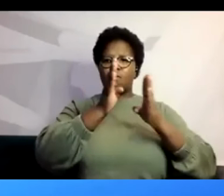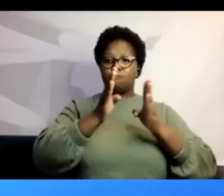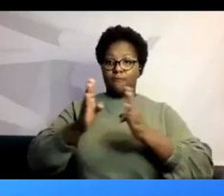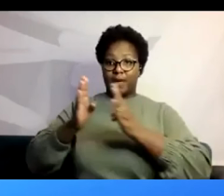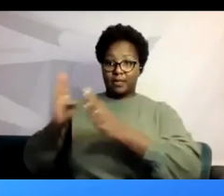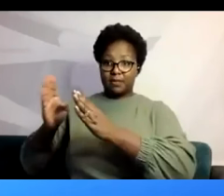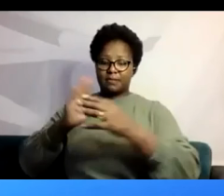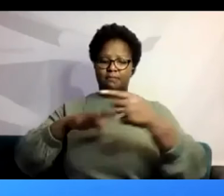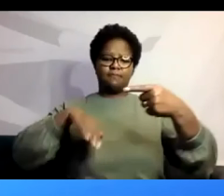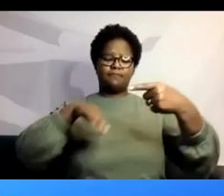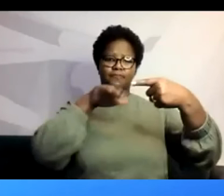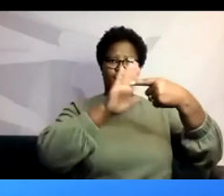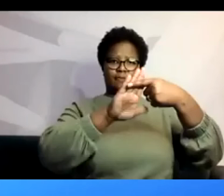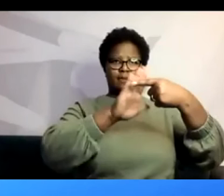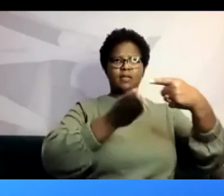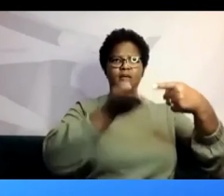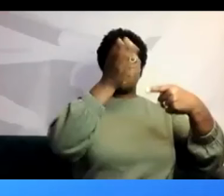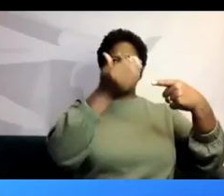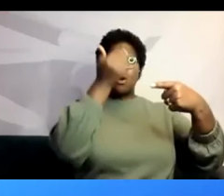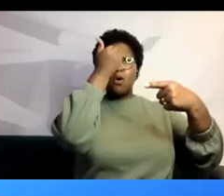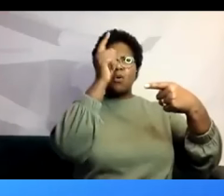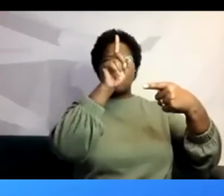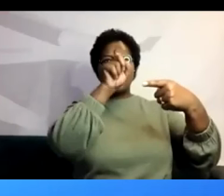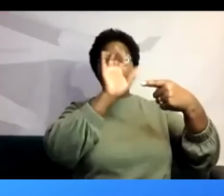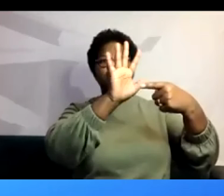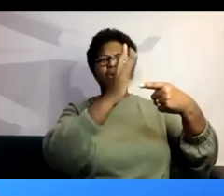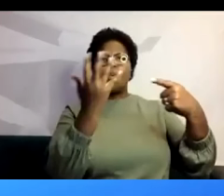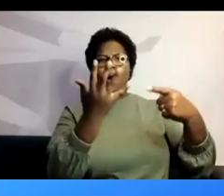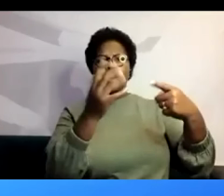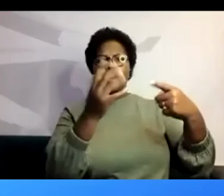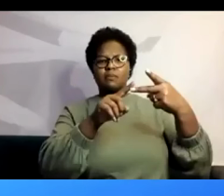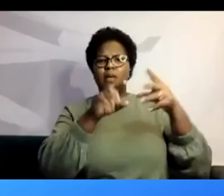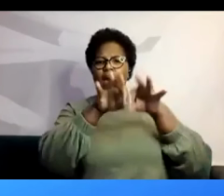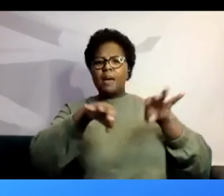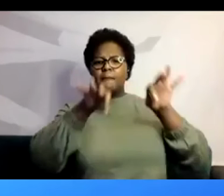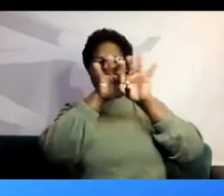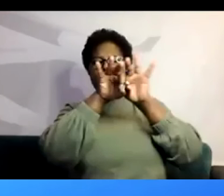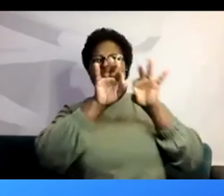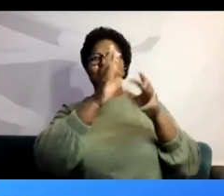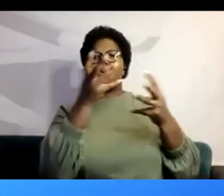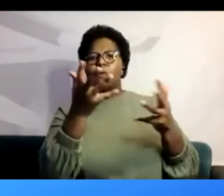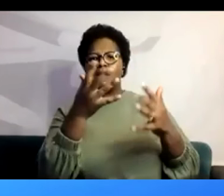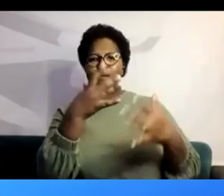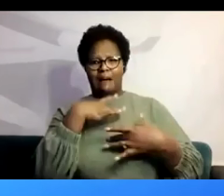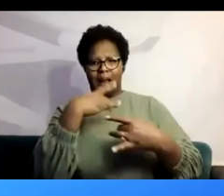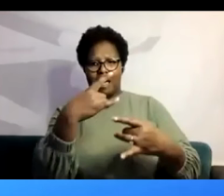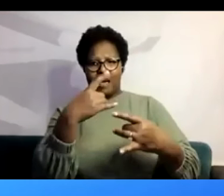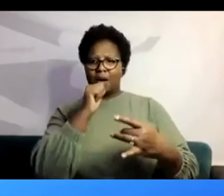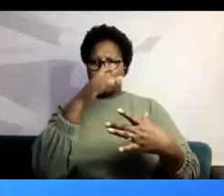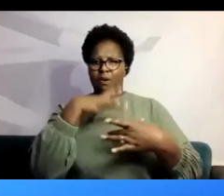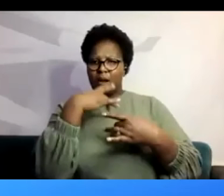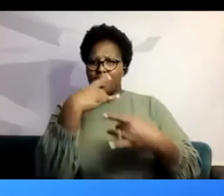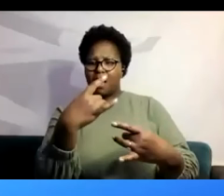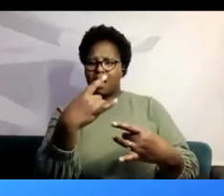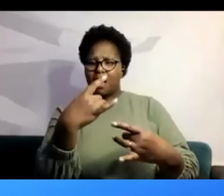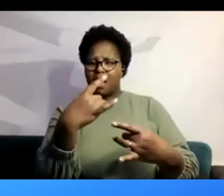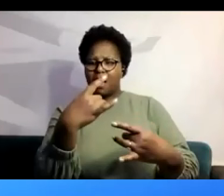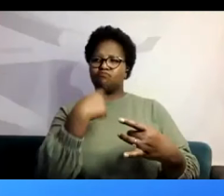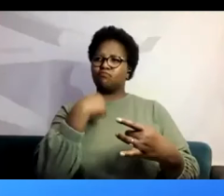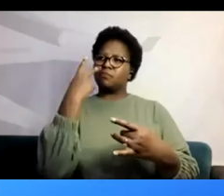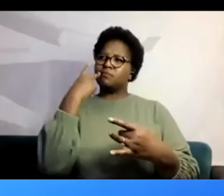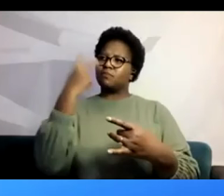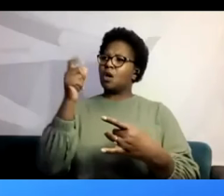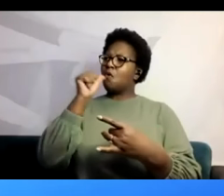to know the person, where we learn about what's important to them, their likes and dislikes, and discover who could be supporters in